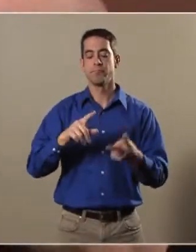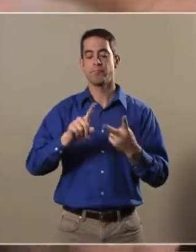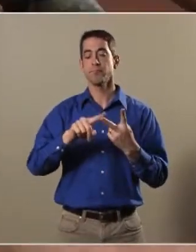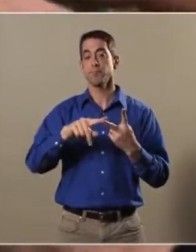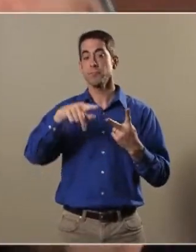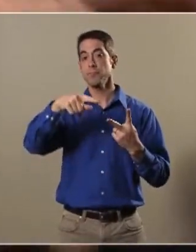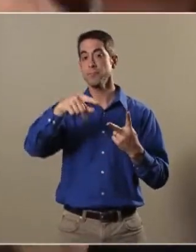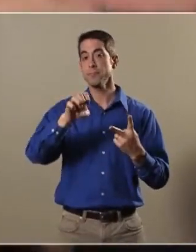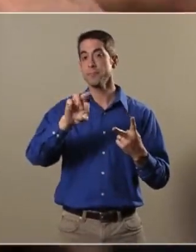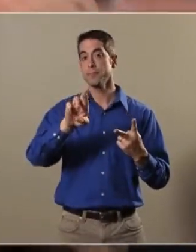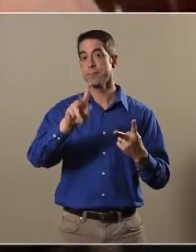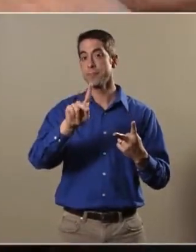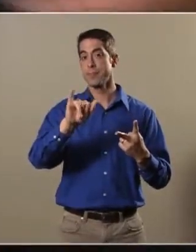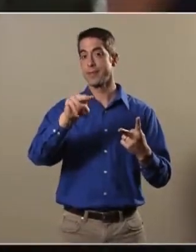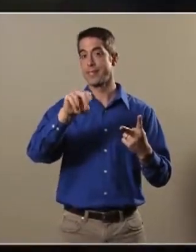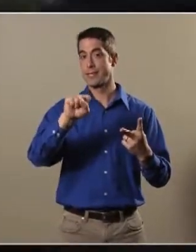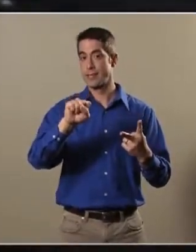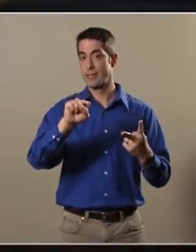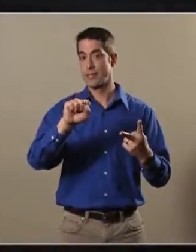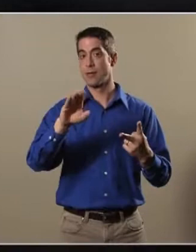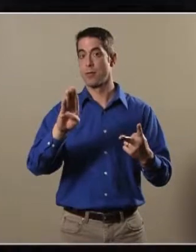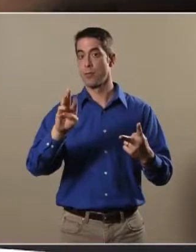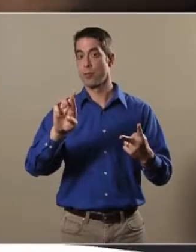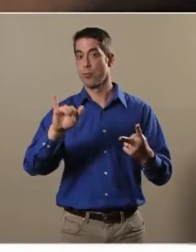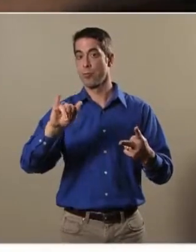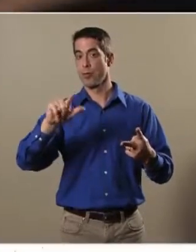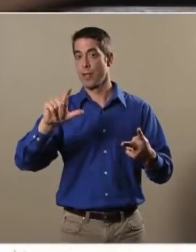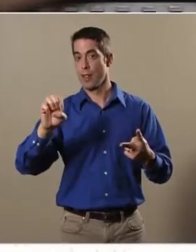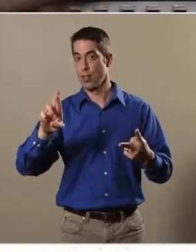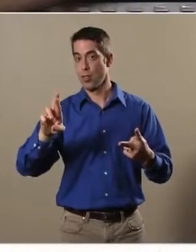I'm handling phone calls, and when I'm